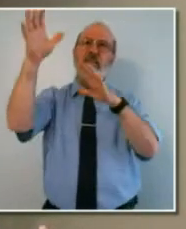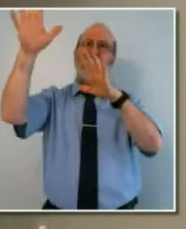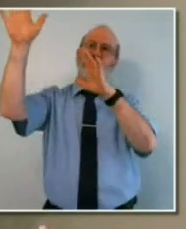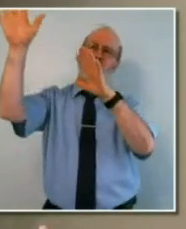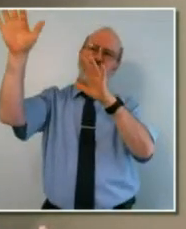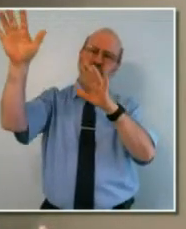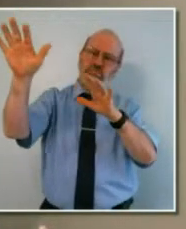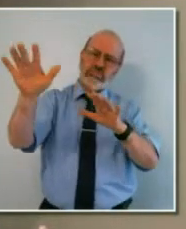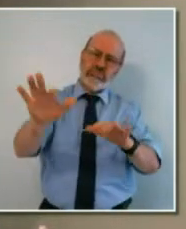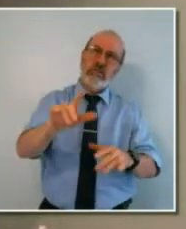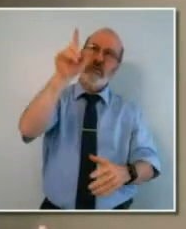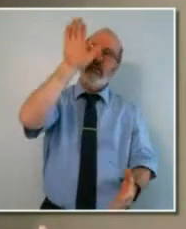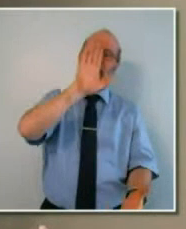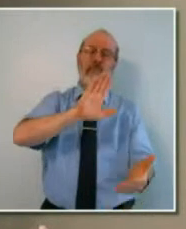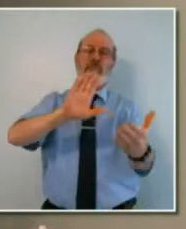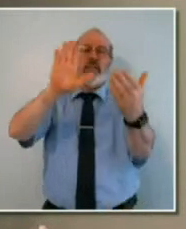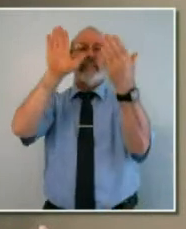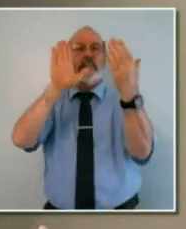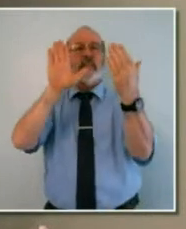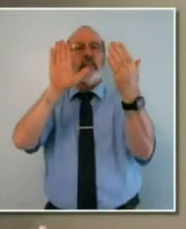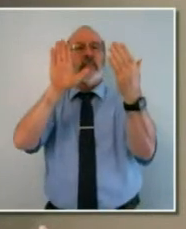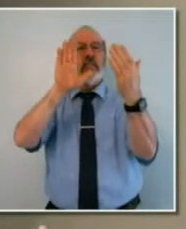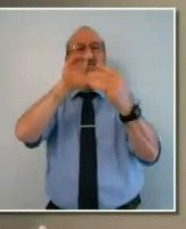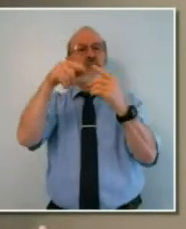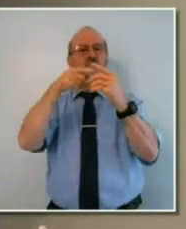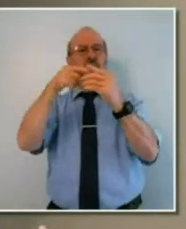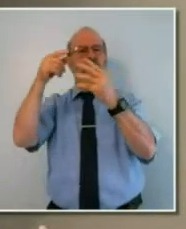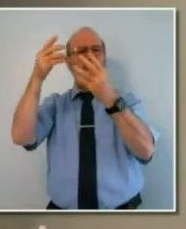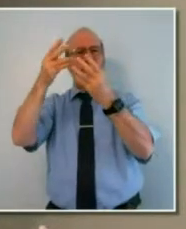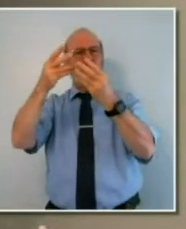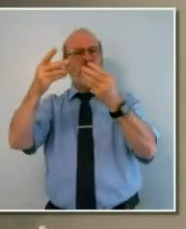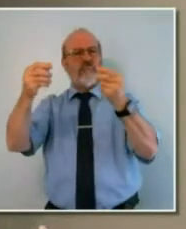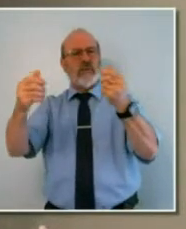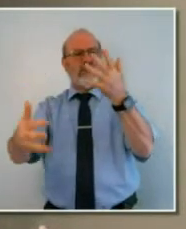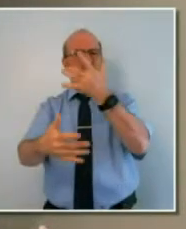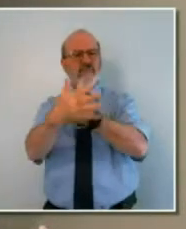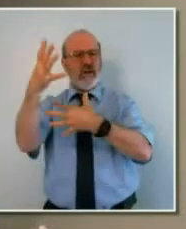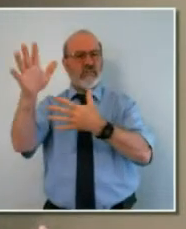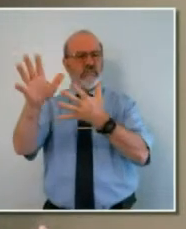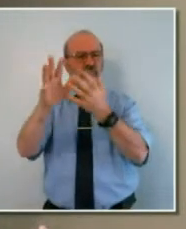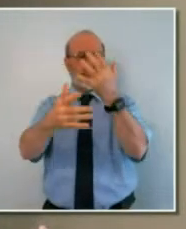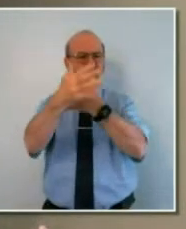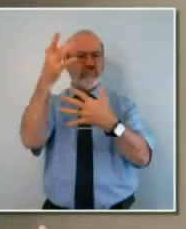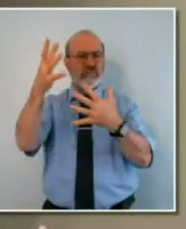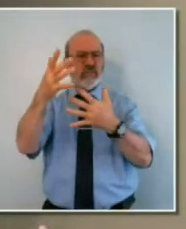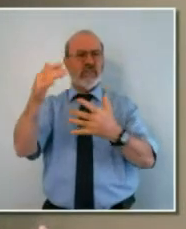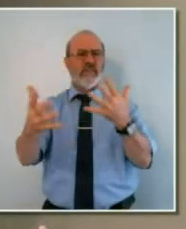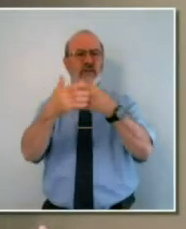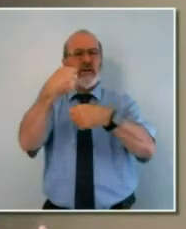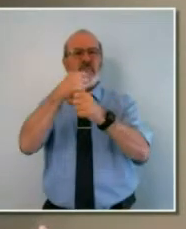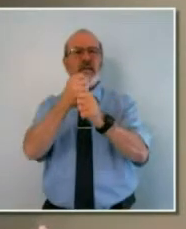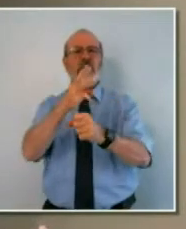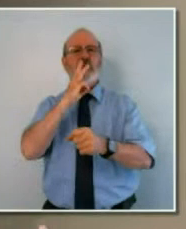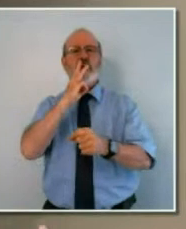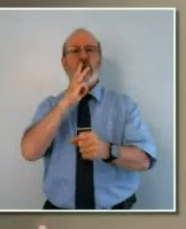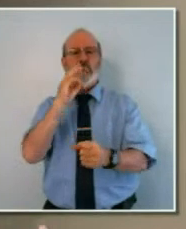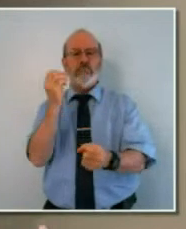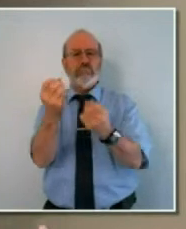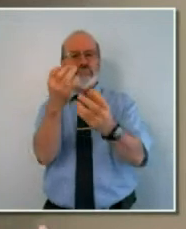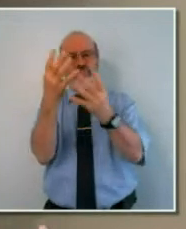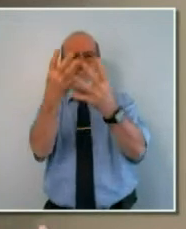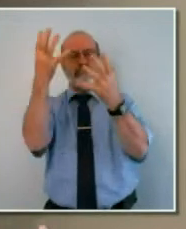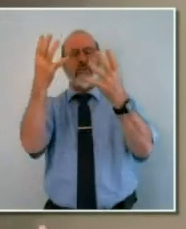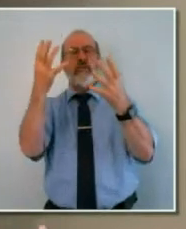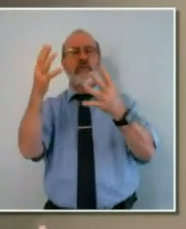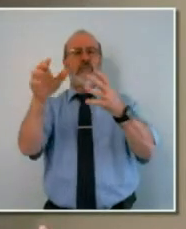thy presence, as when the melting fire burneth, the fire causeth the waters to boil, to make